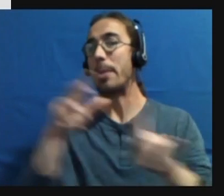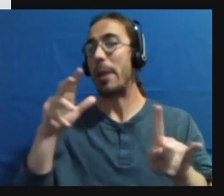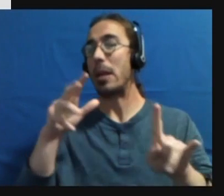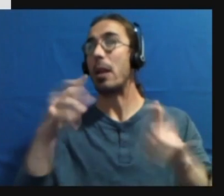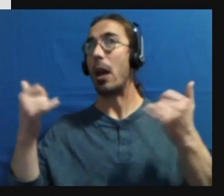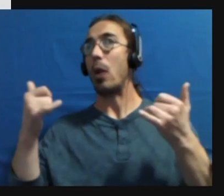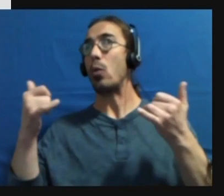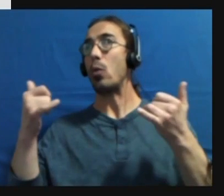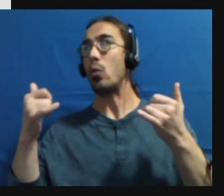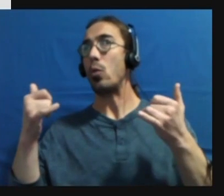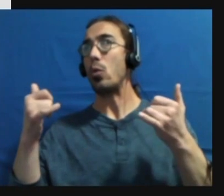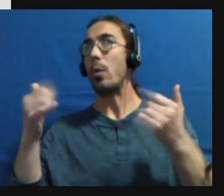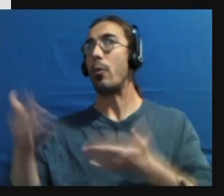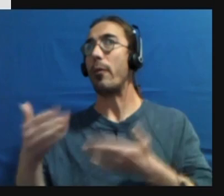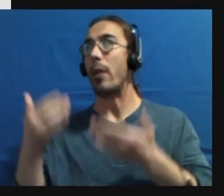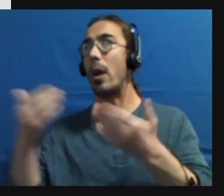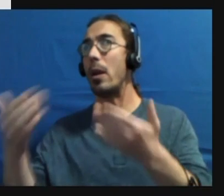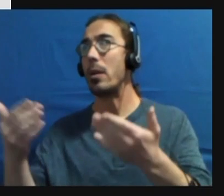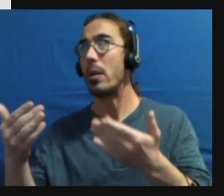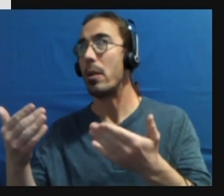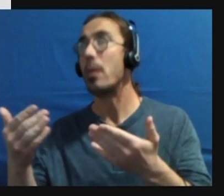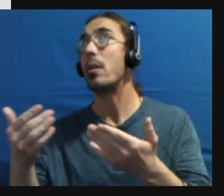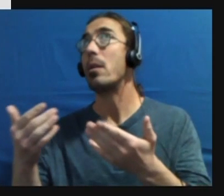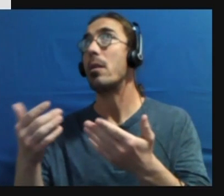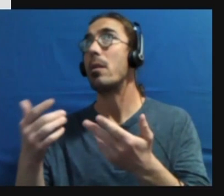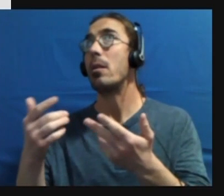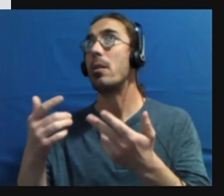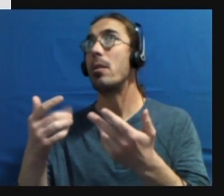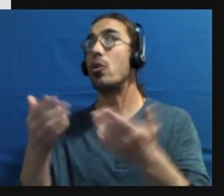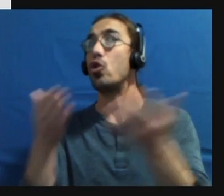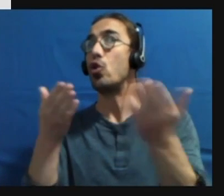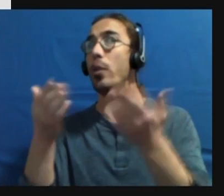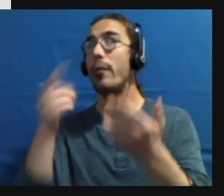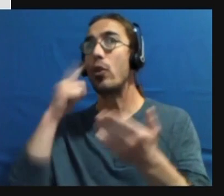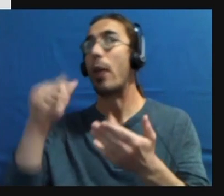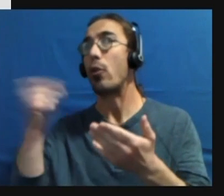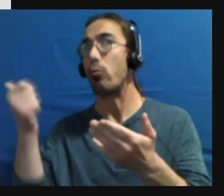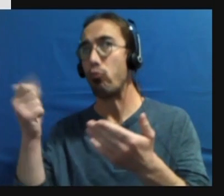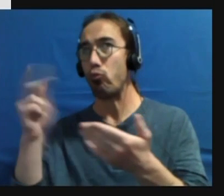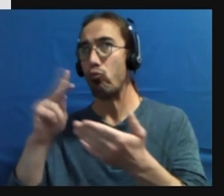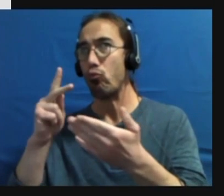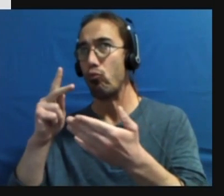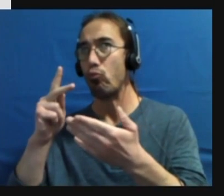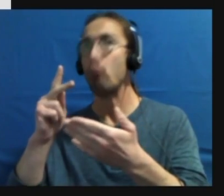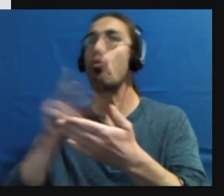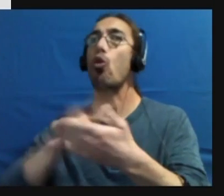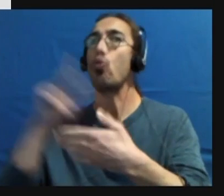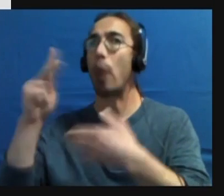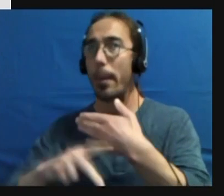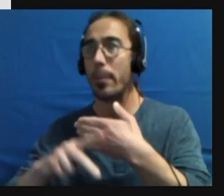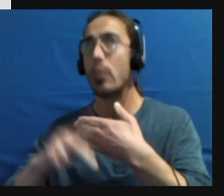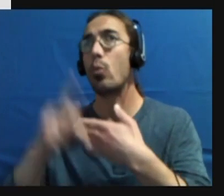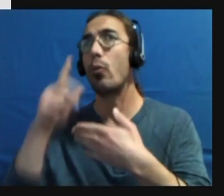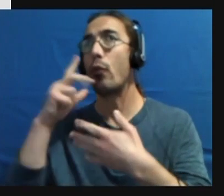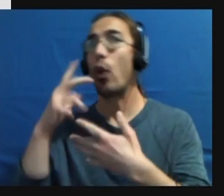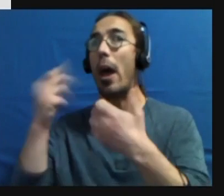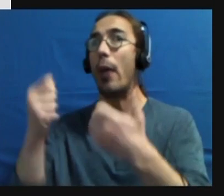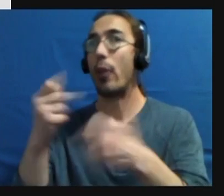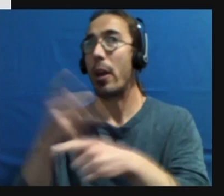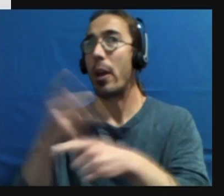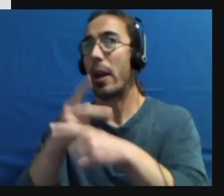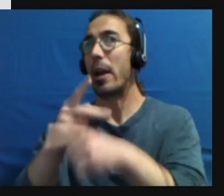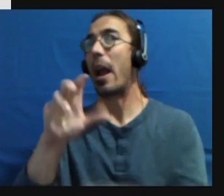into providing other means of other projects or programs with healthcare and hoping to